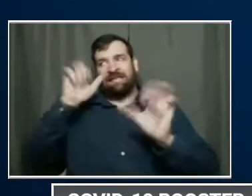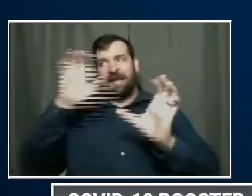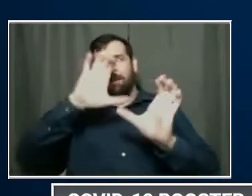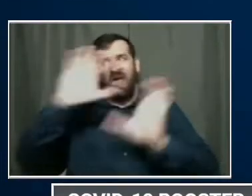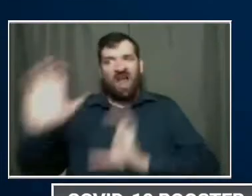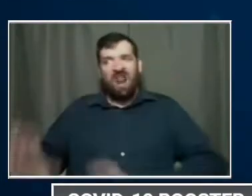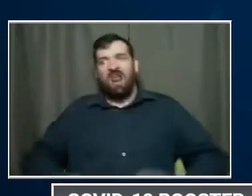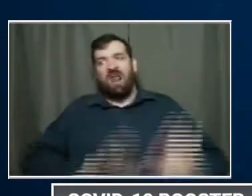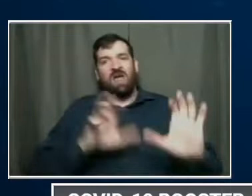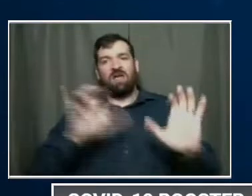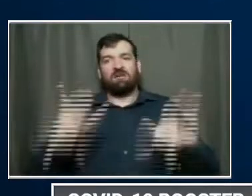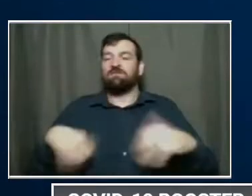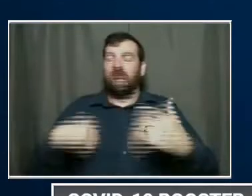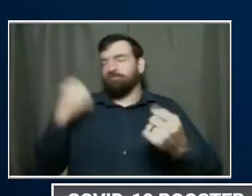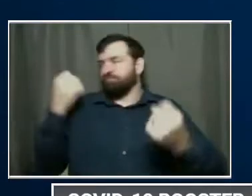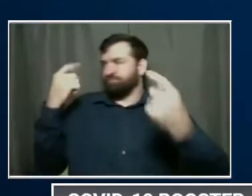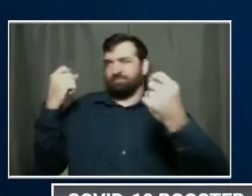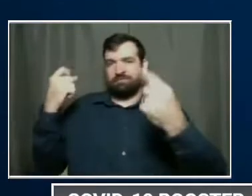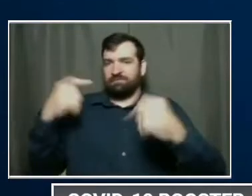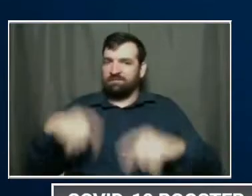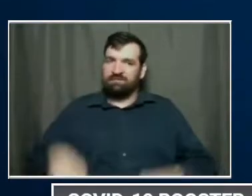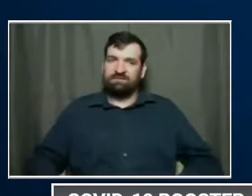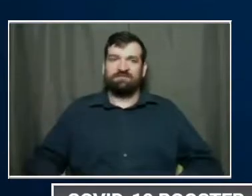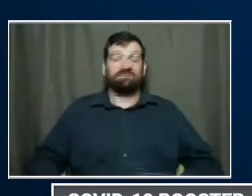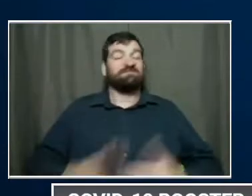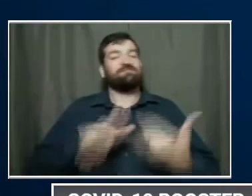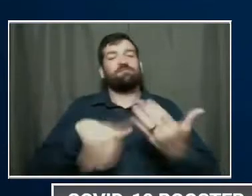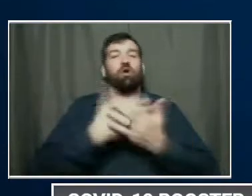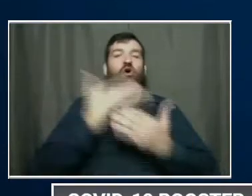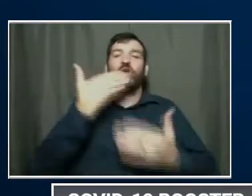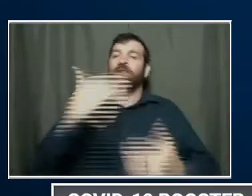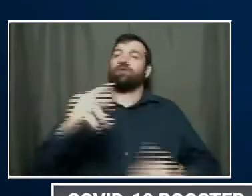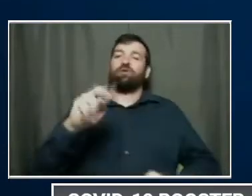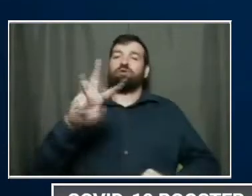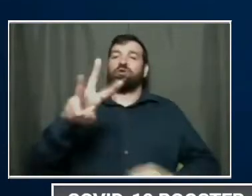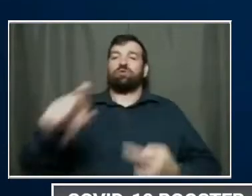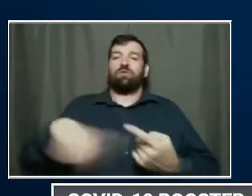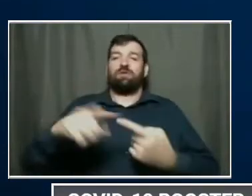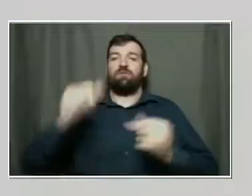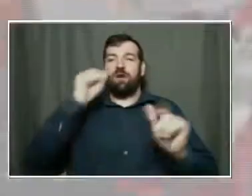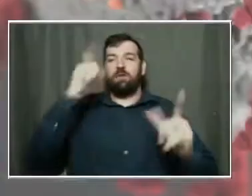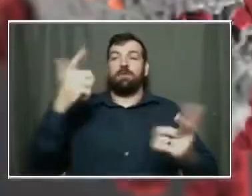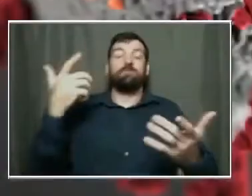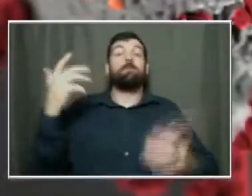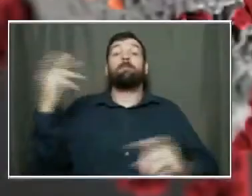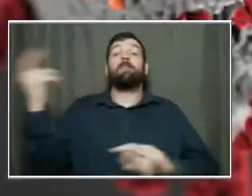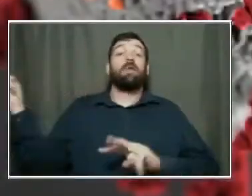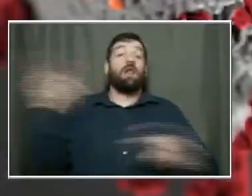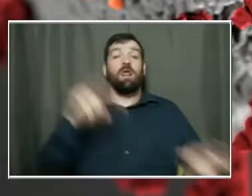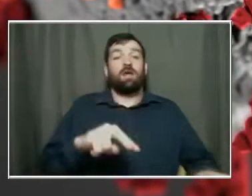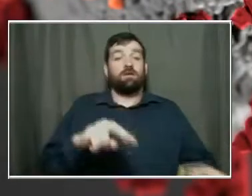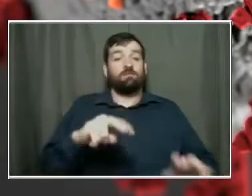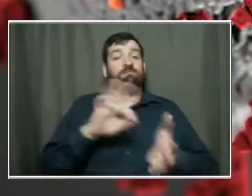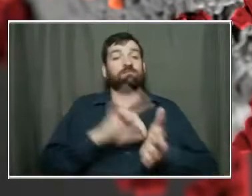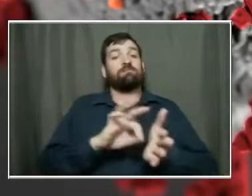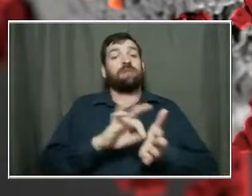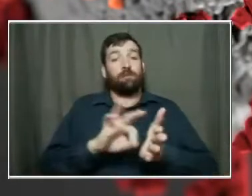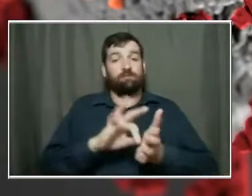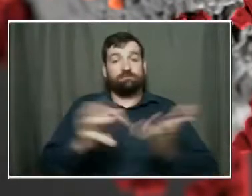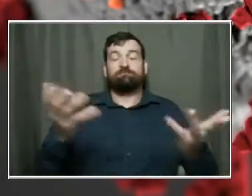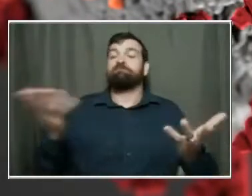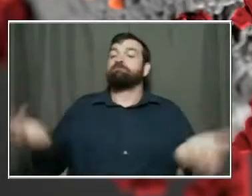man. I get it. So we get to hear all the good news when we wake up in the morning. Let's check in with, you got the COVID count? Yeah, here at the